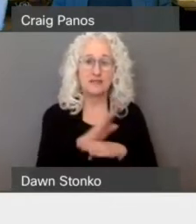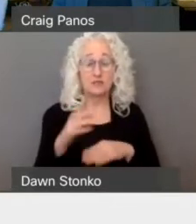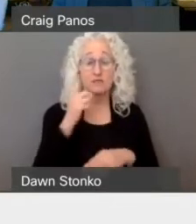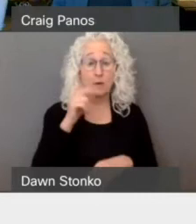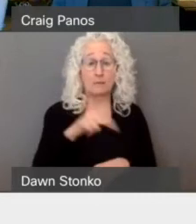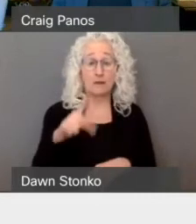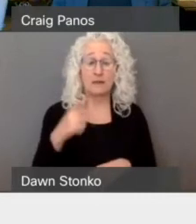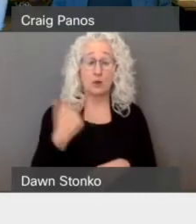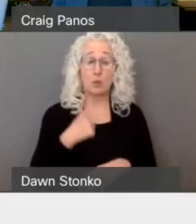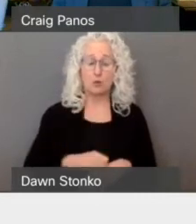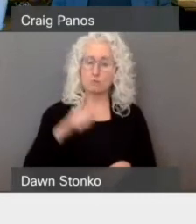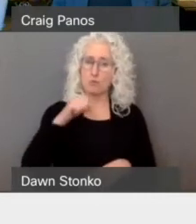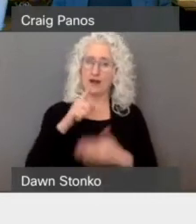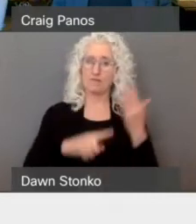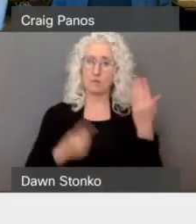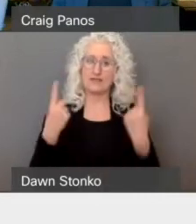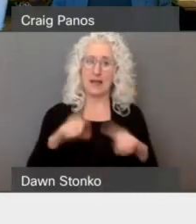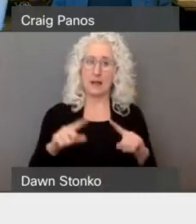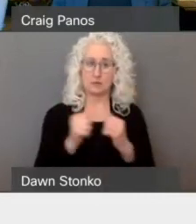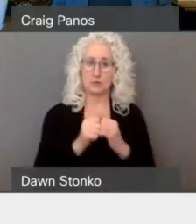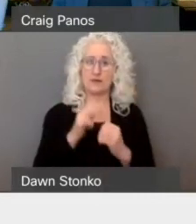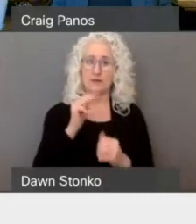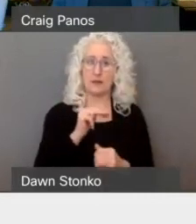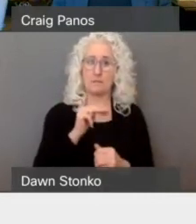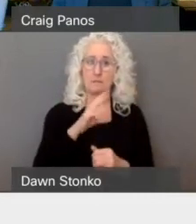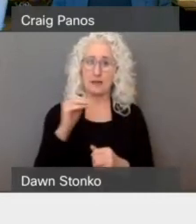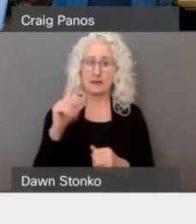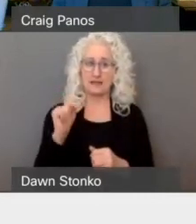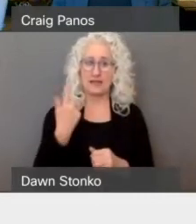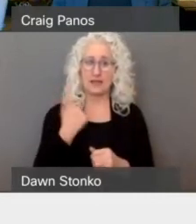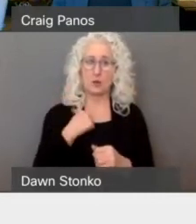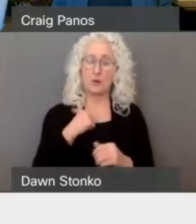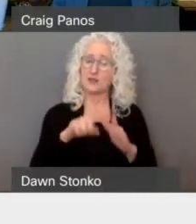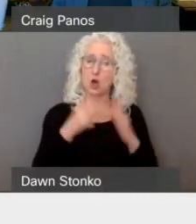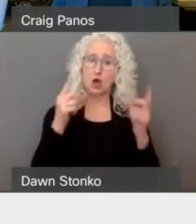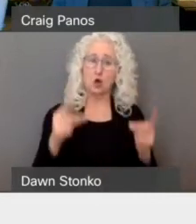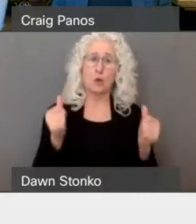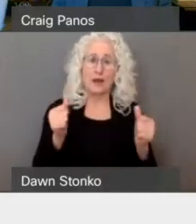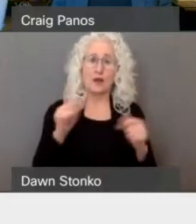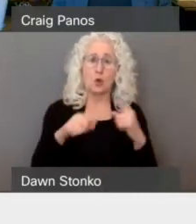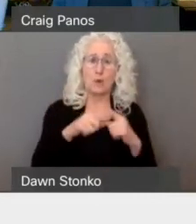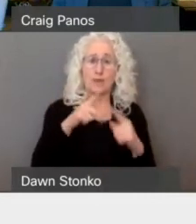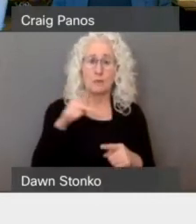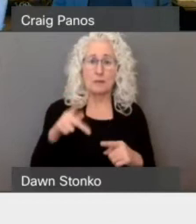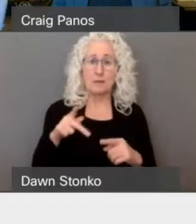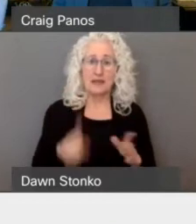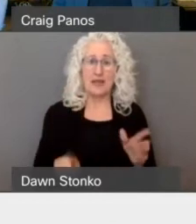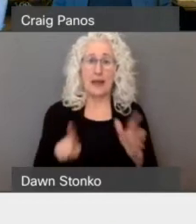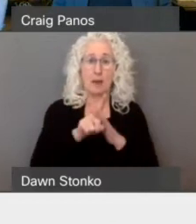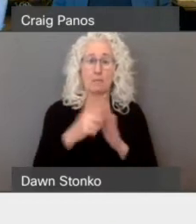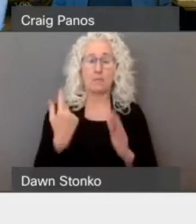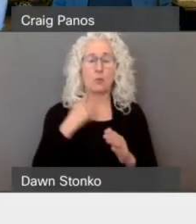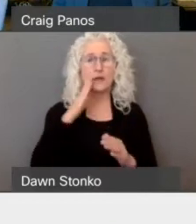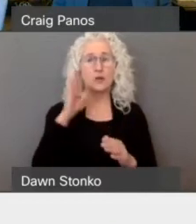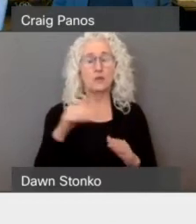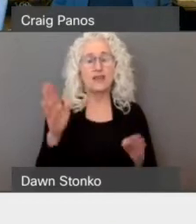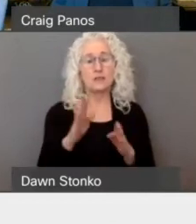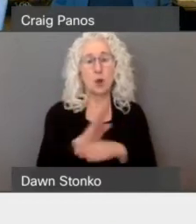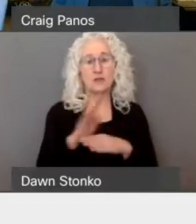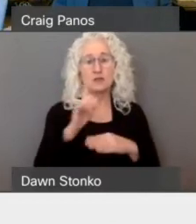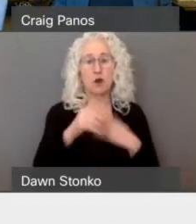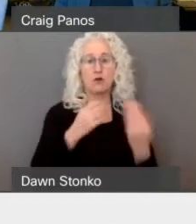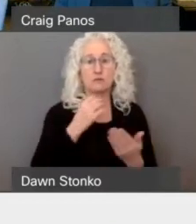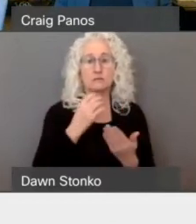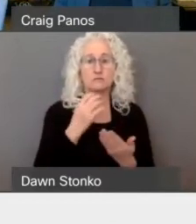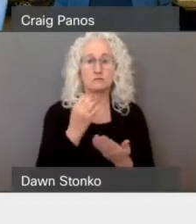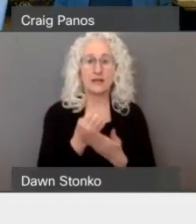MNT. We got off in a quick start when the PPP came out because we know that small businesses are the economic